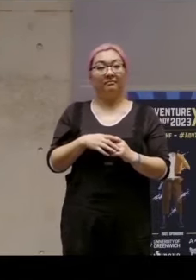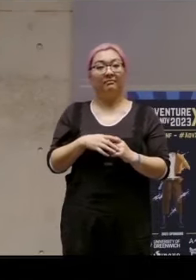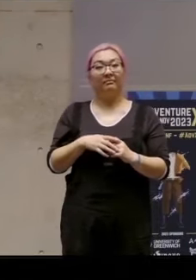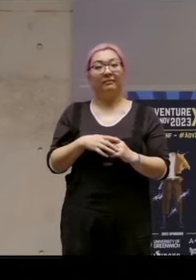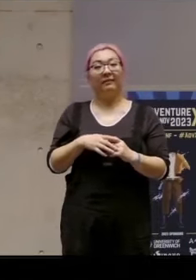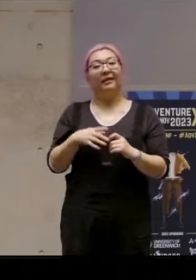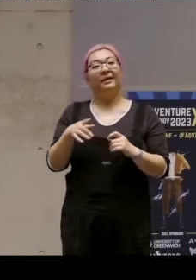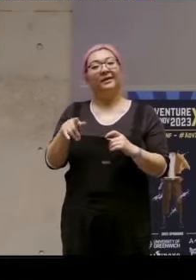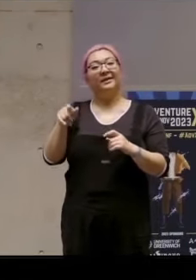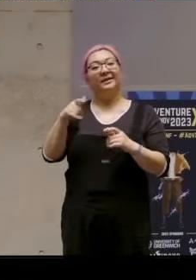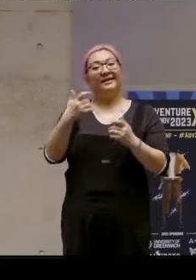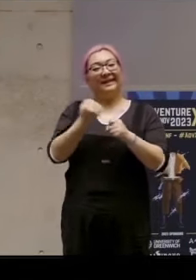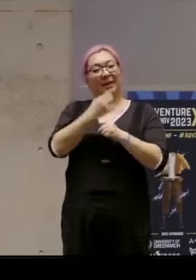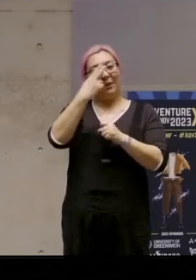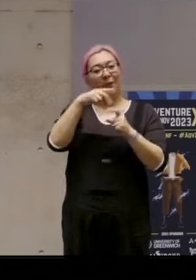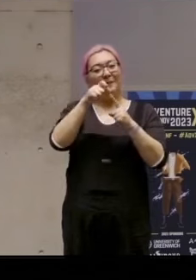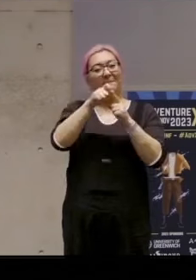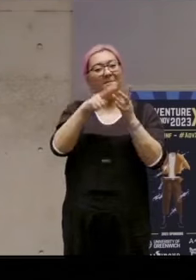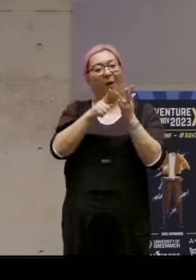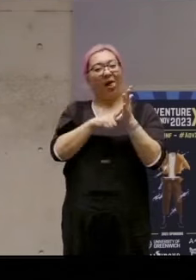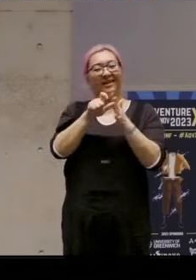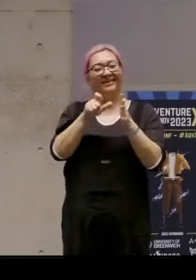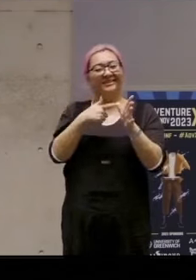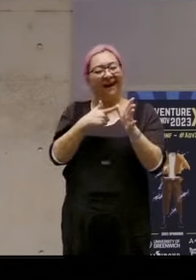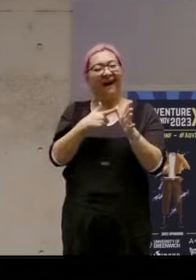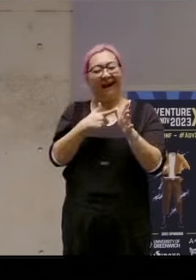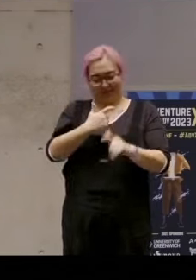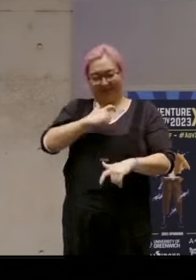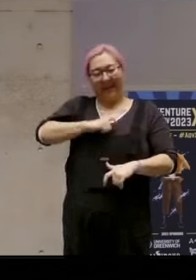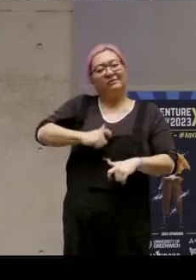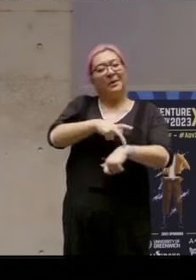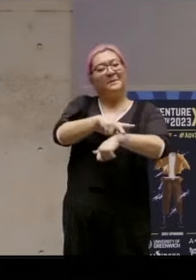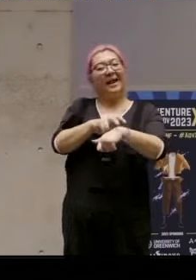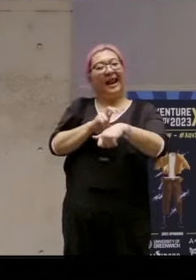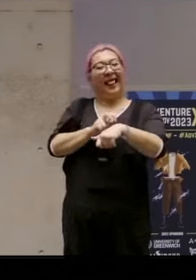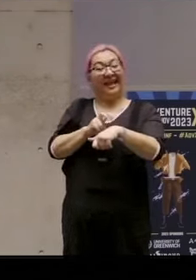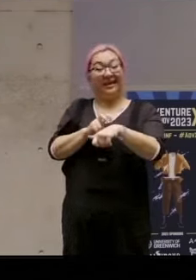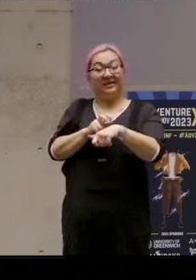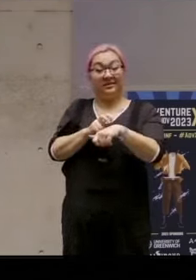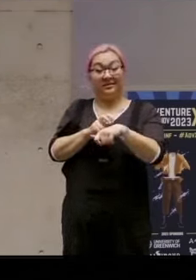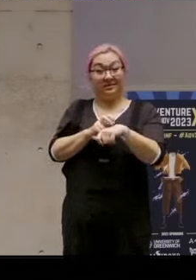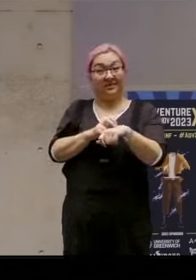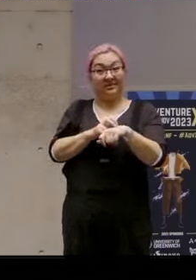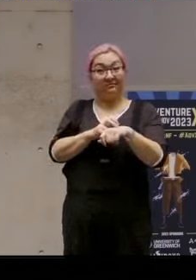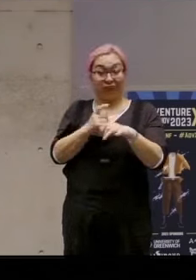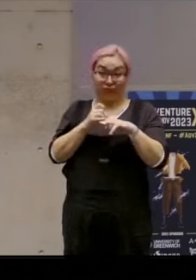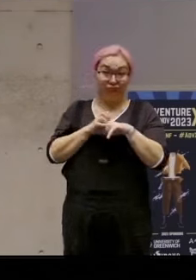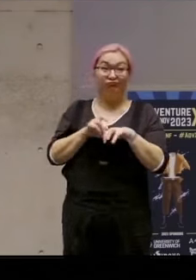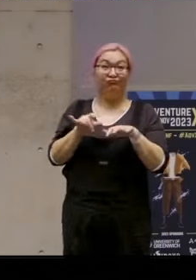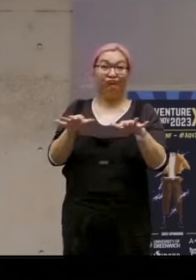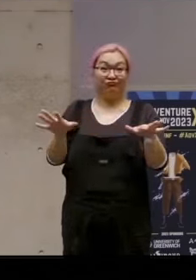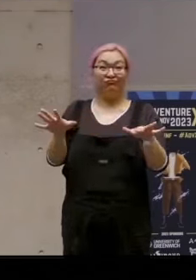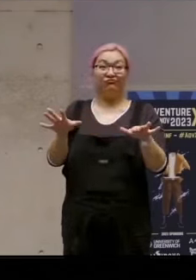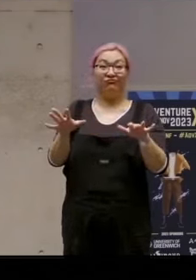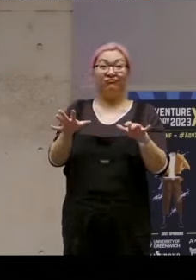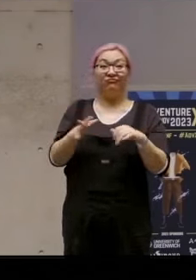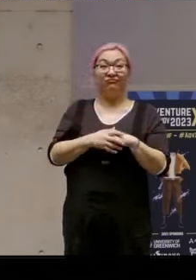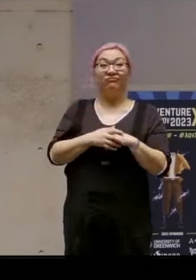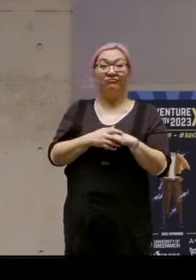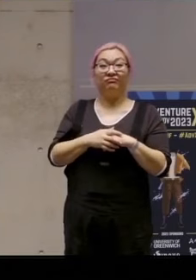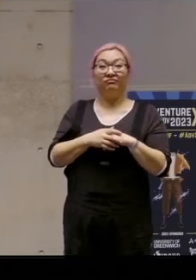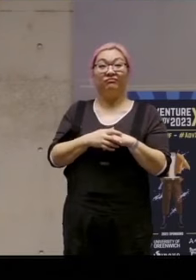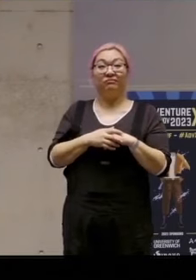7 point-and-click adventures in an East European country? After the success of the Czech version of the Police Academy